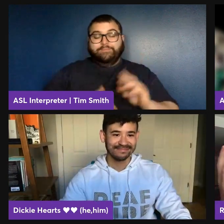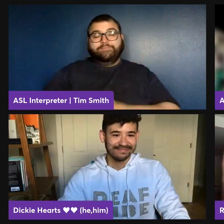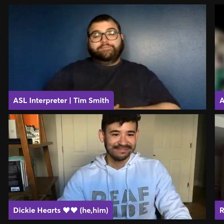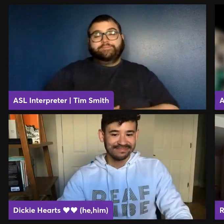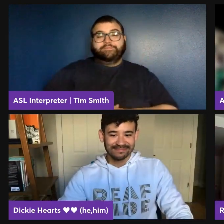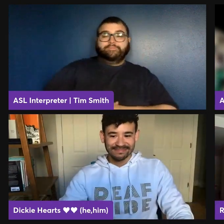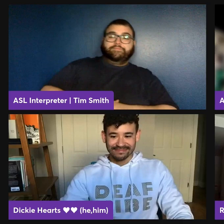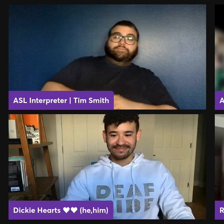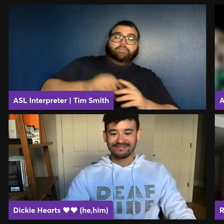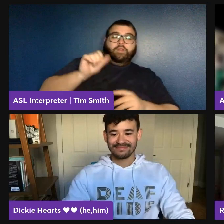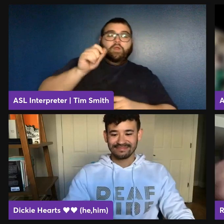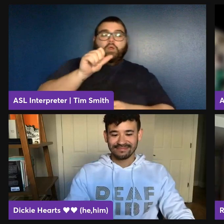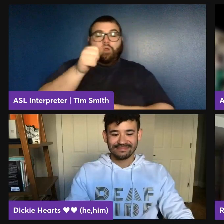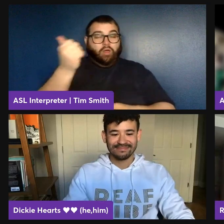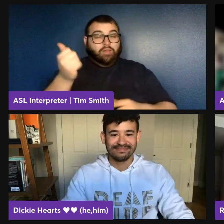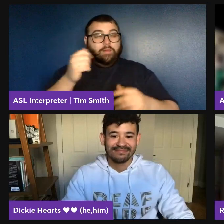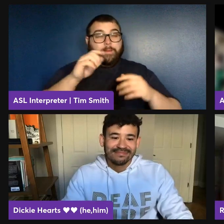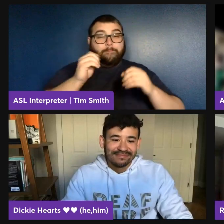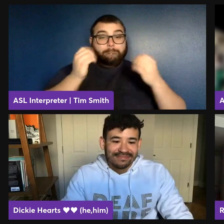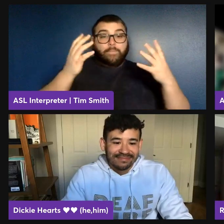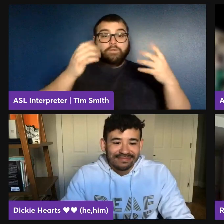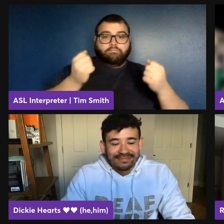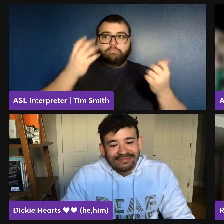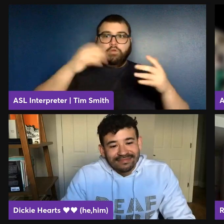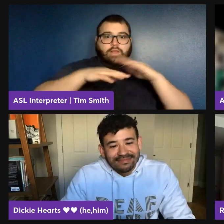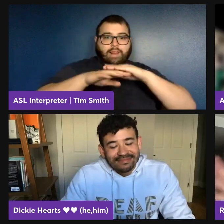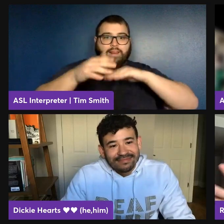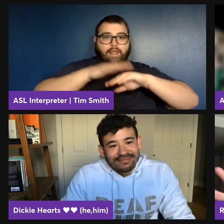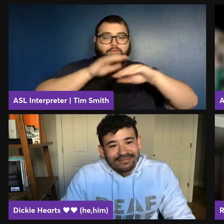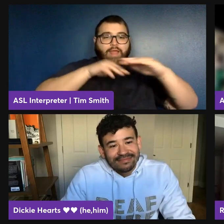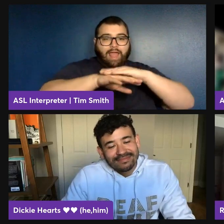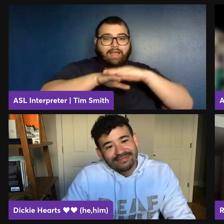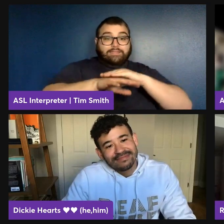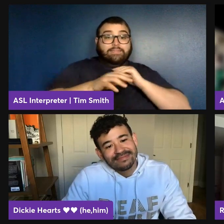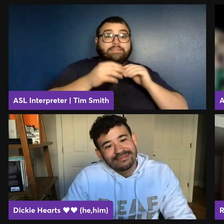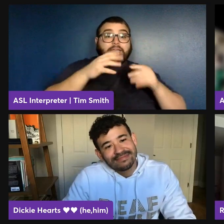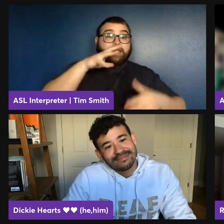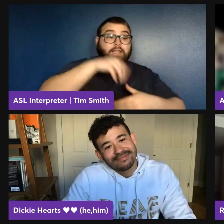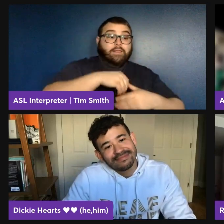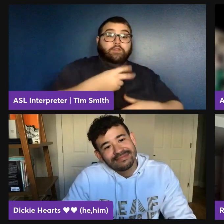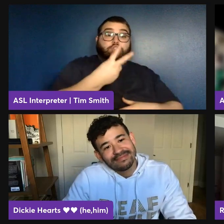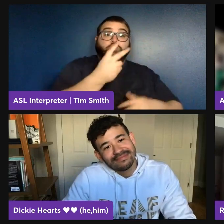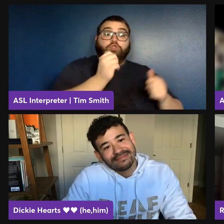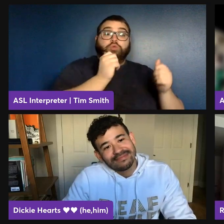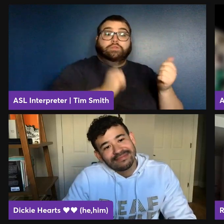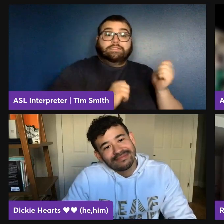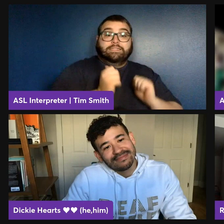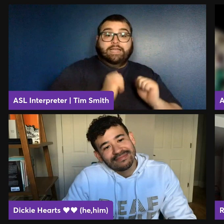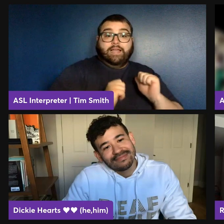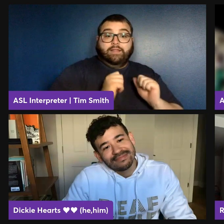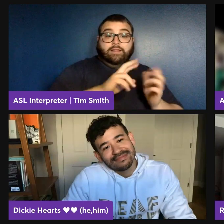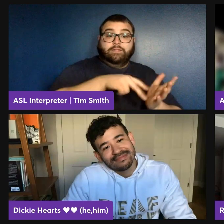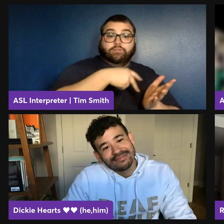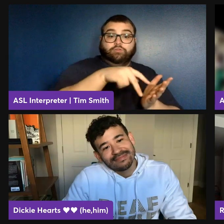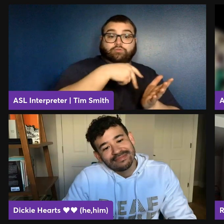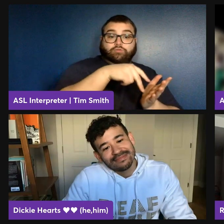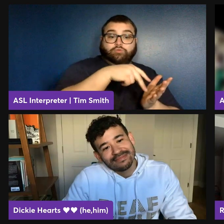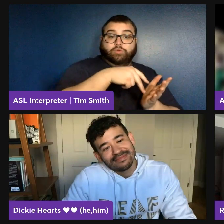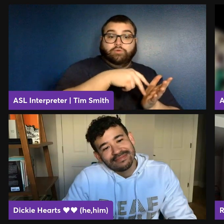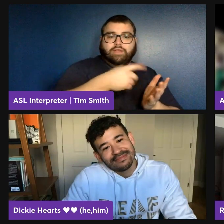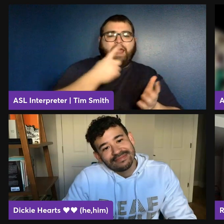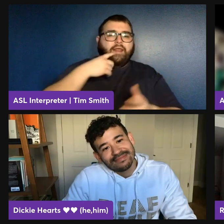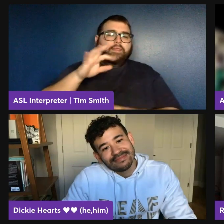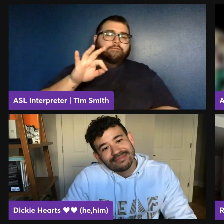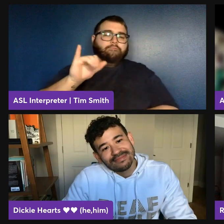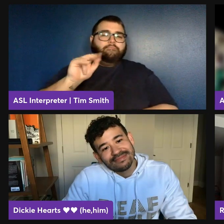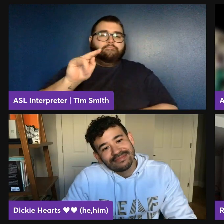And there were all kinds of multi-level access at these two dance shows. And then also in the sort of fine art world,